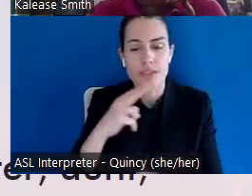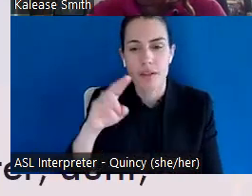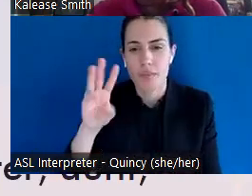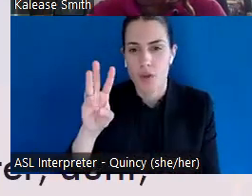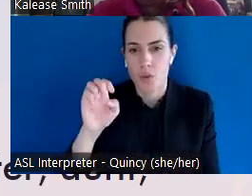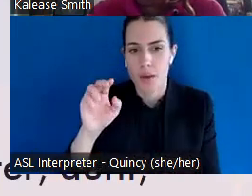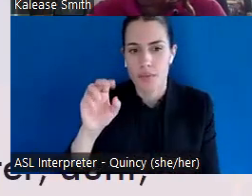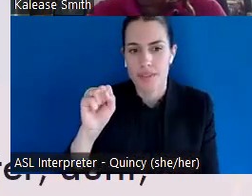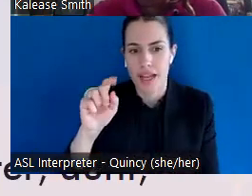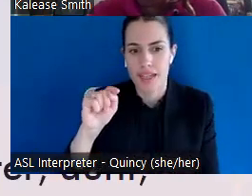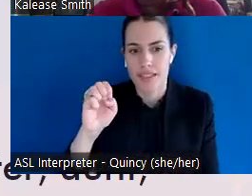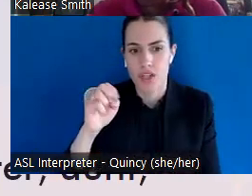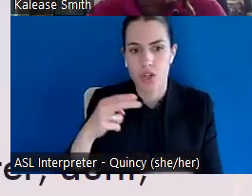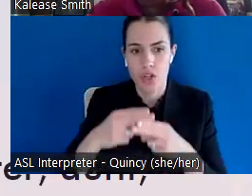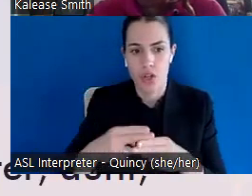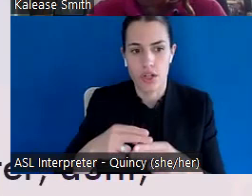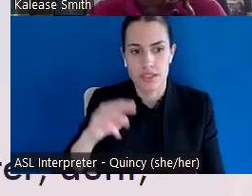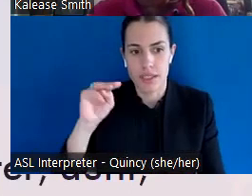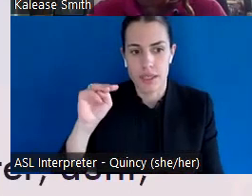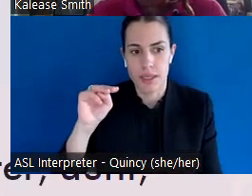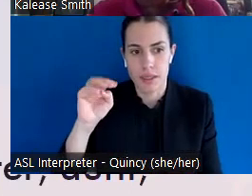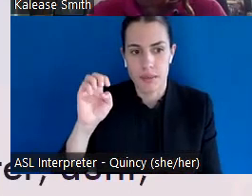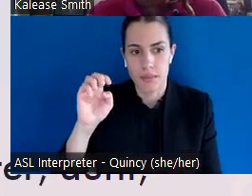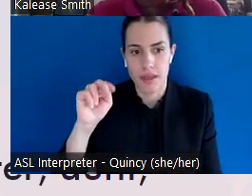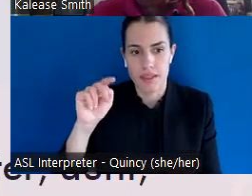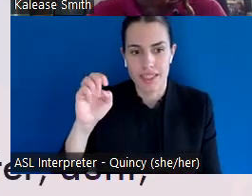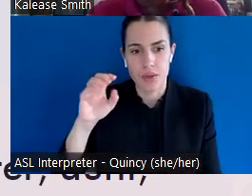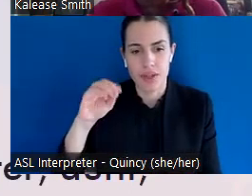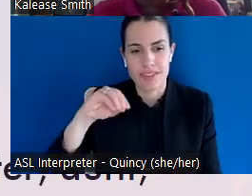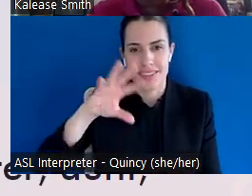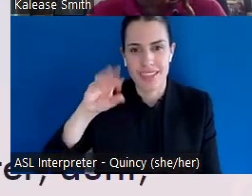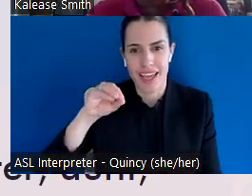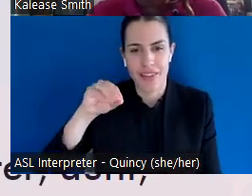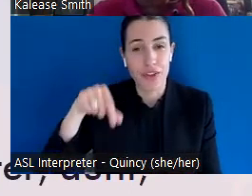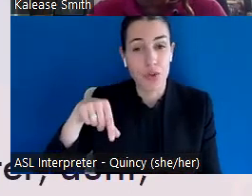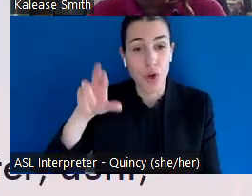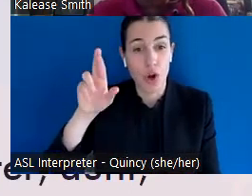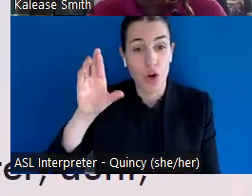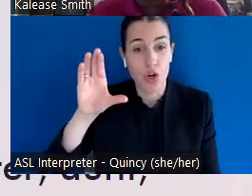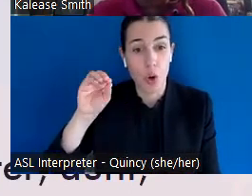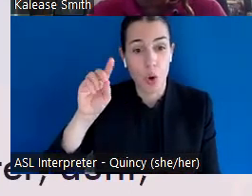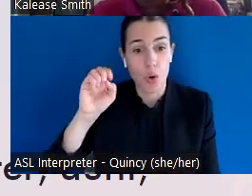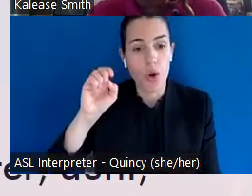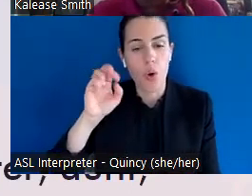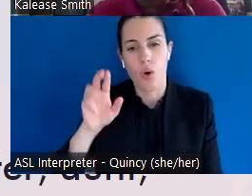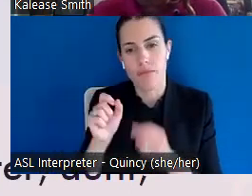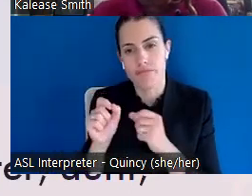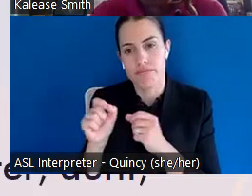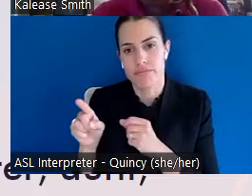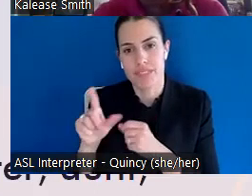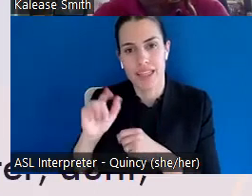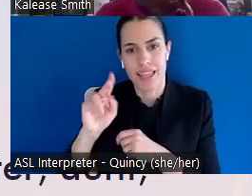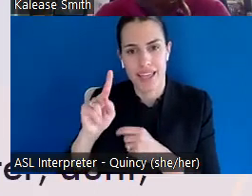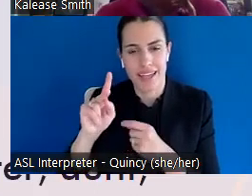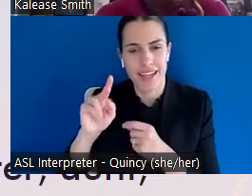a word cloud. So you can scan the QR code that's on the screen. Otherwise, I'm going to drop a link in the chat right now. And